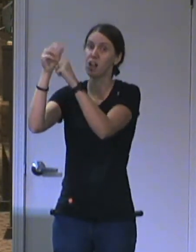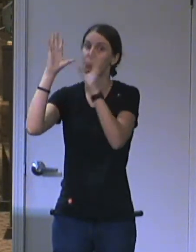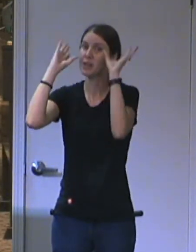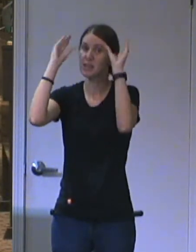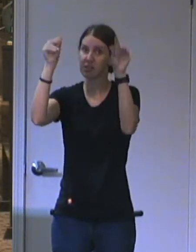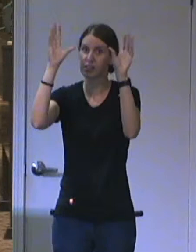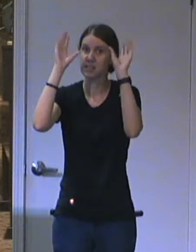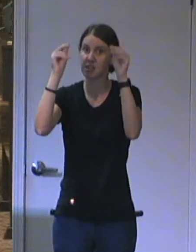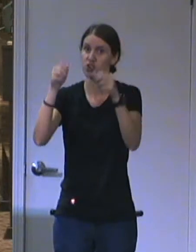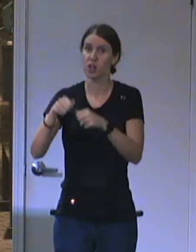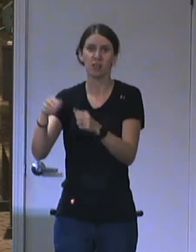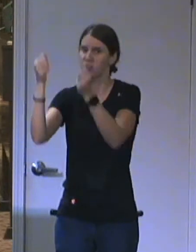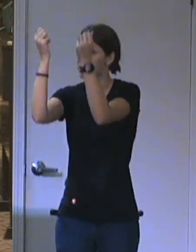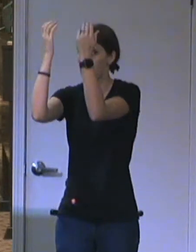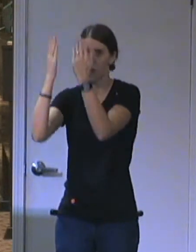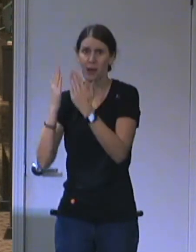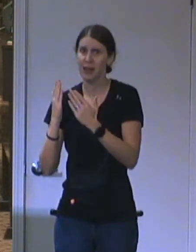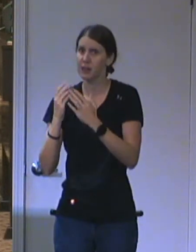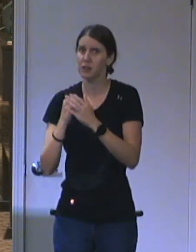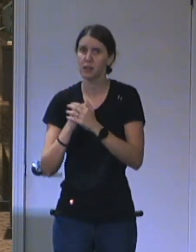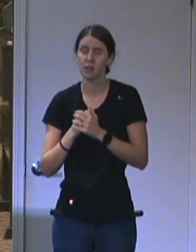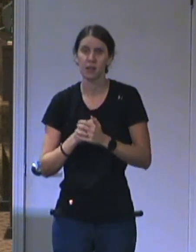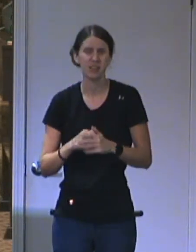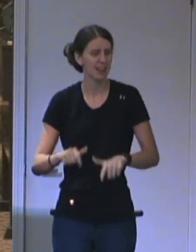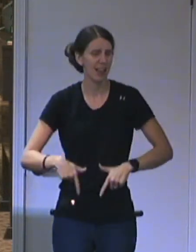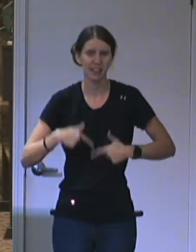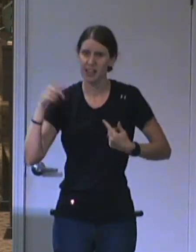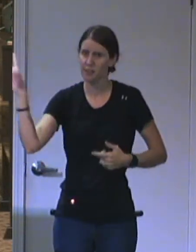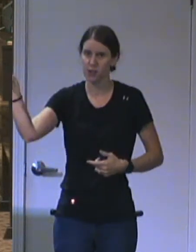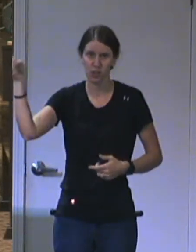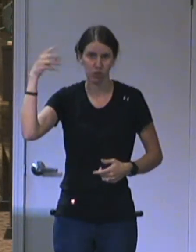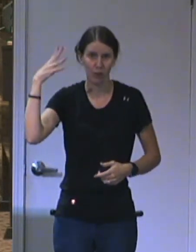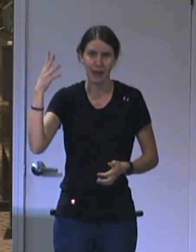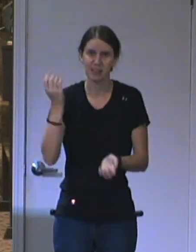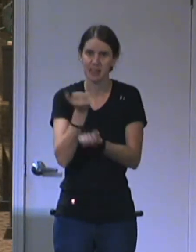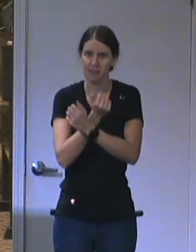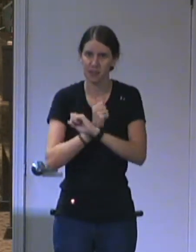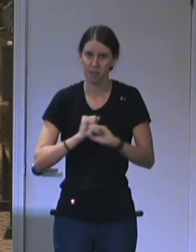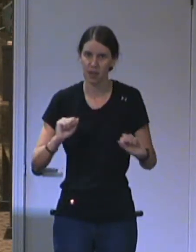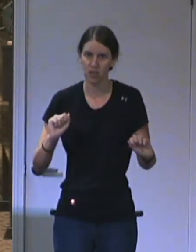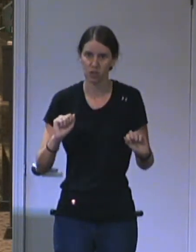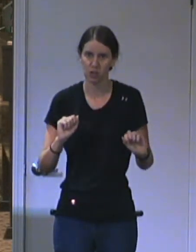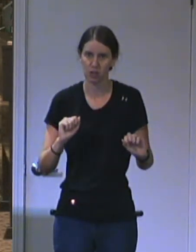Christ, not living in the grace of His salvation.